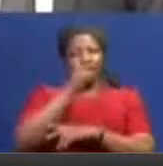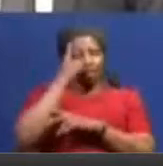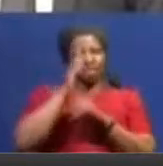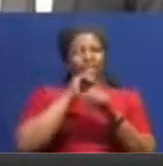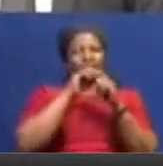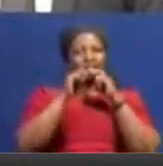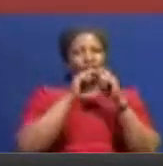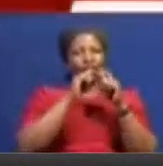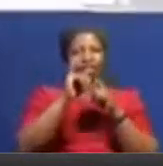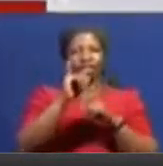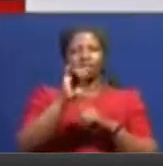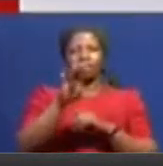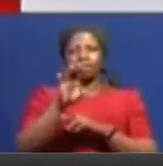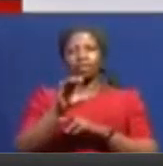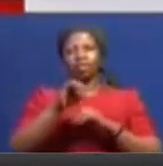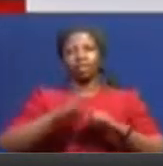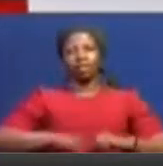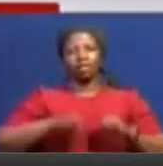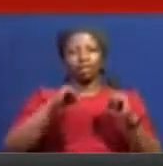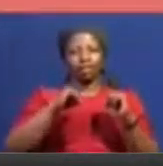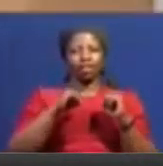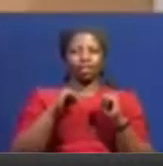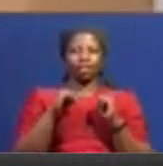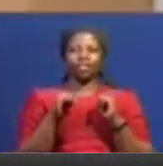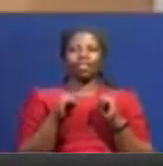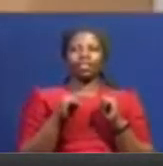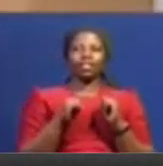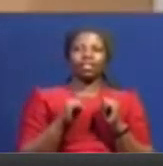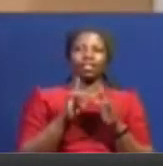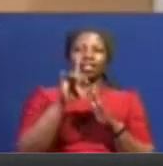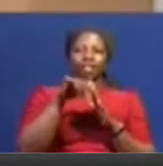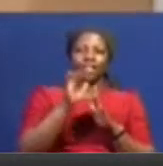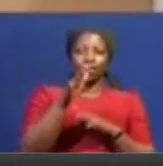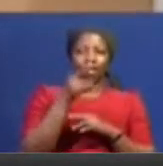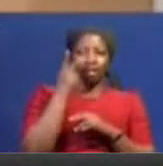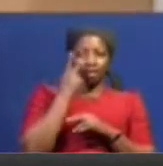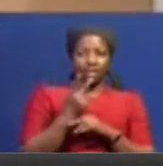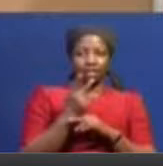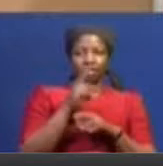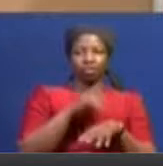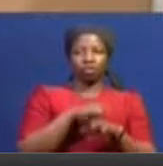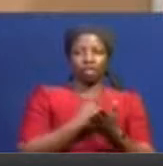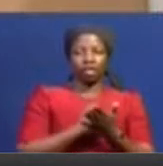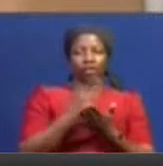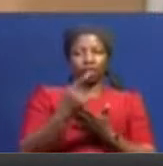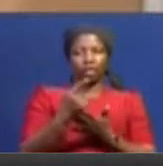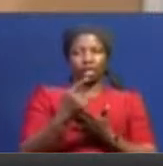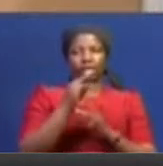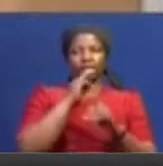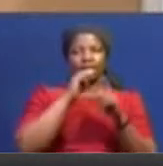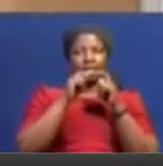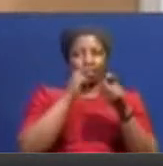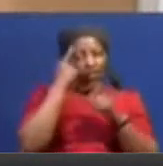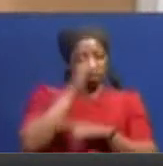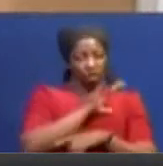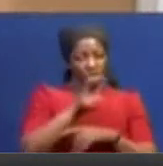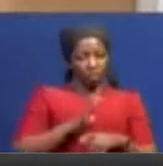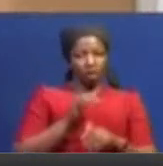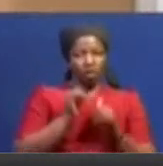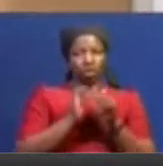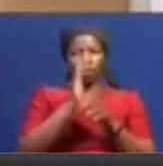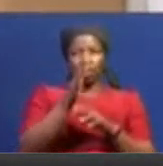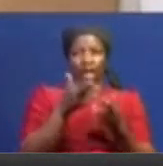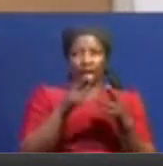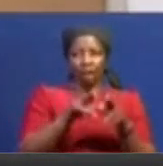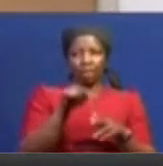chairmanship of IEBC. Later on, we will see in the course of the week interviews for the commissioners that will be taking place this